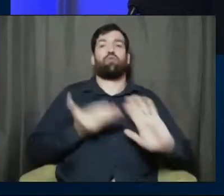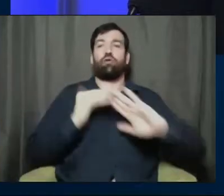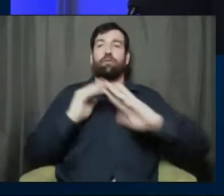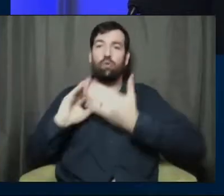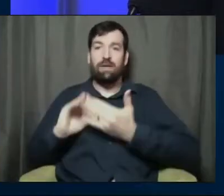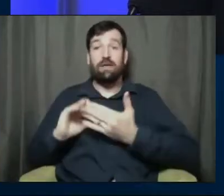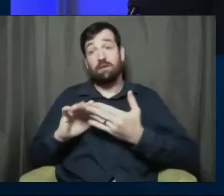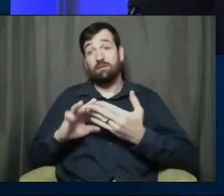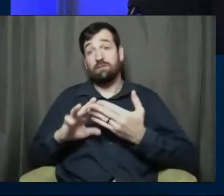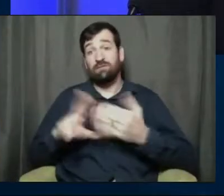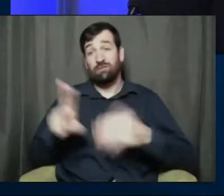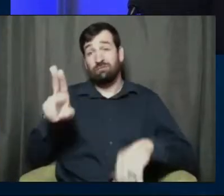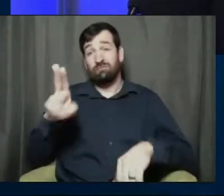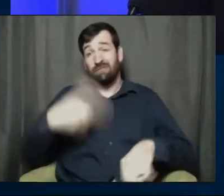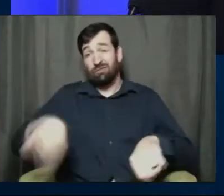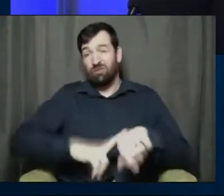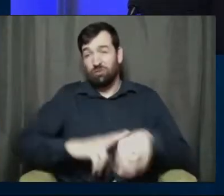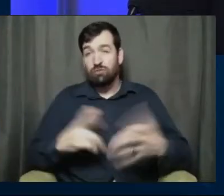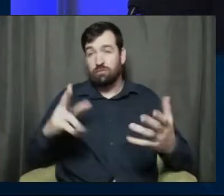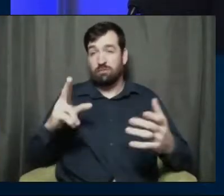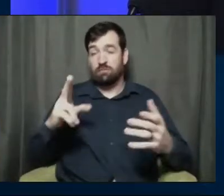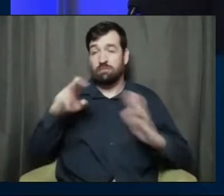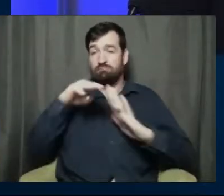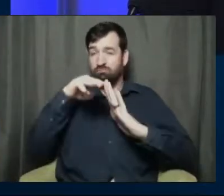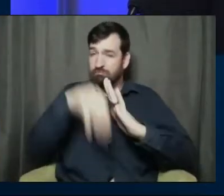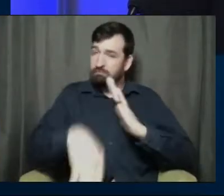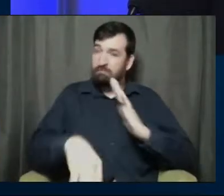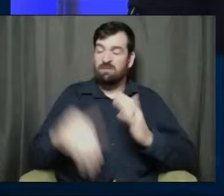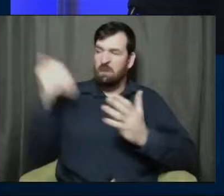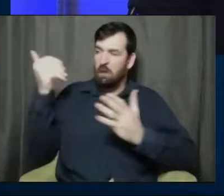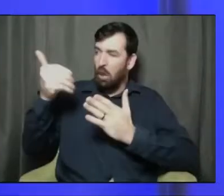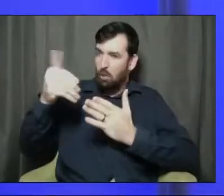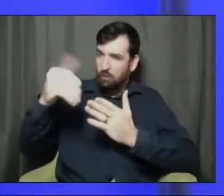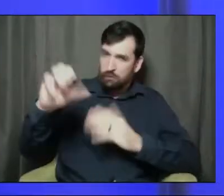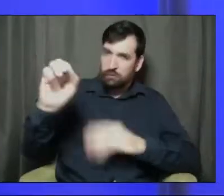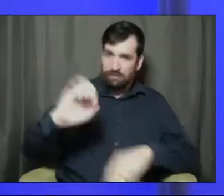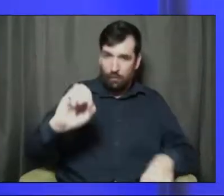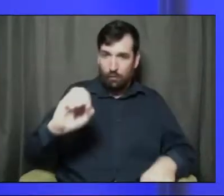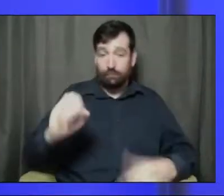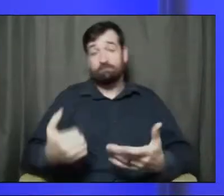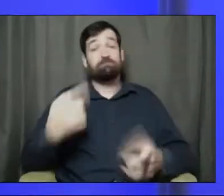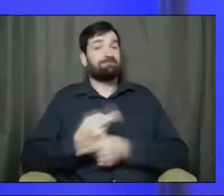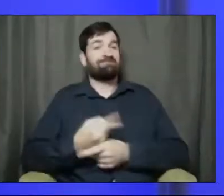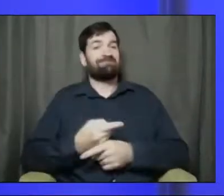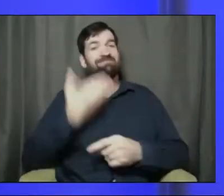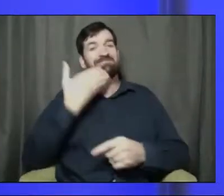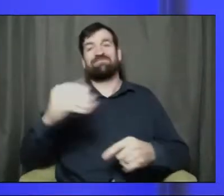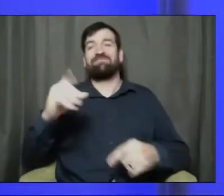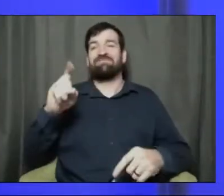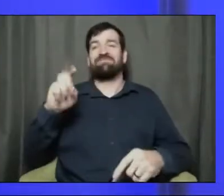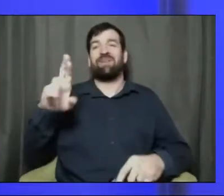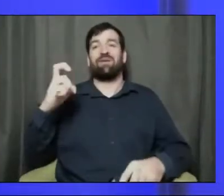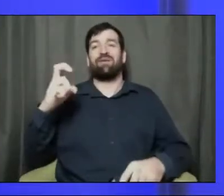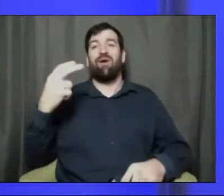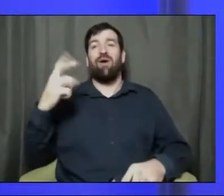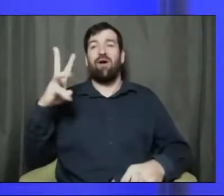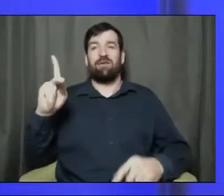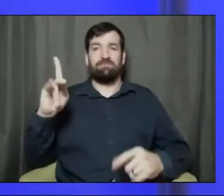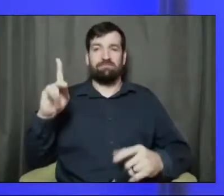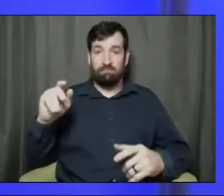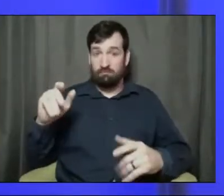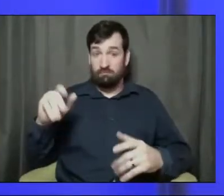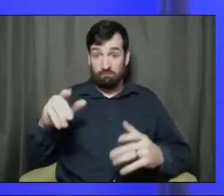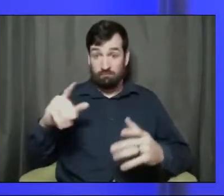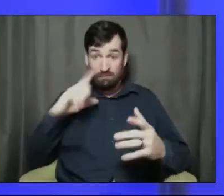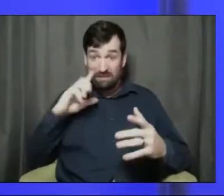are continuing to decrease as well. Getting closer and closer to zero. All right. Thanks, Dr. Hawk. We'll be back in a bit. Okay, how far would you go to save a life?